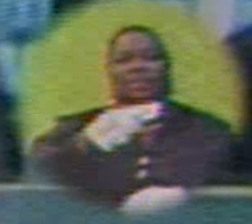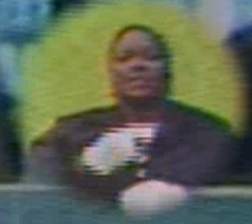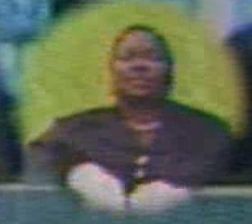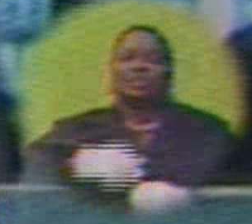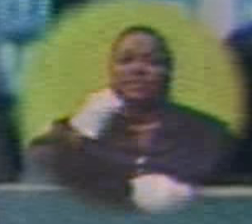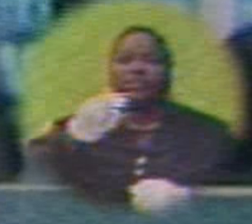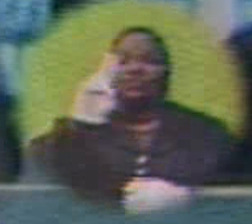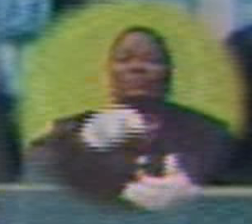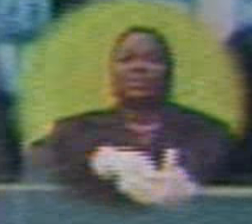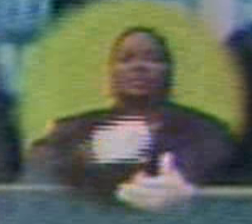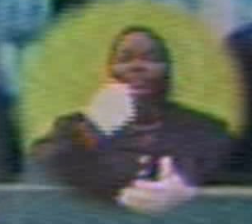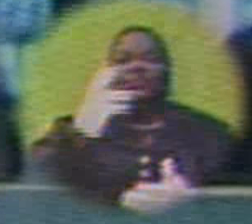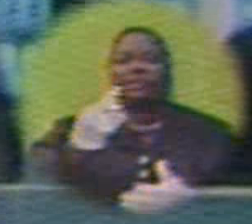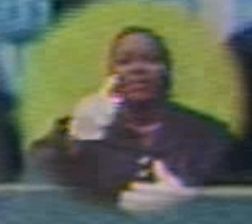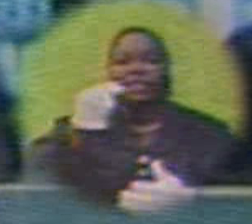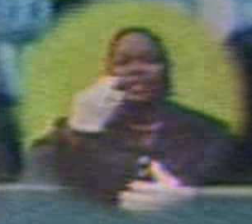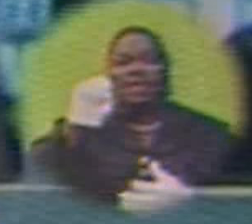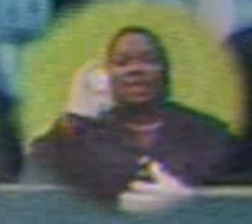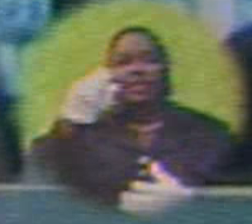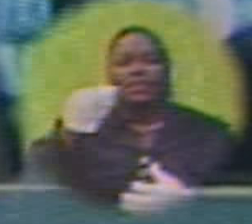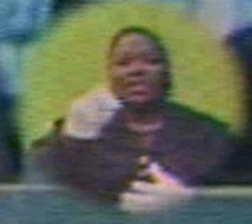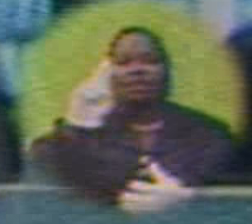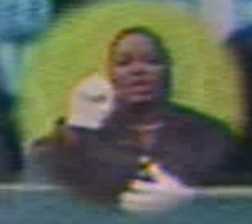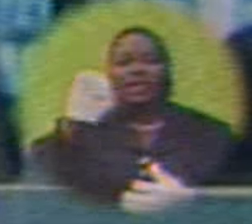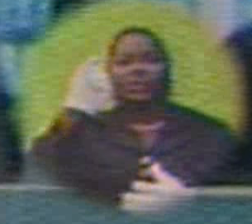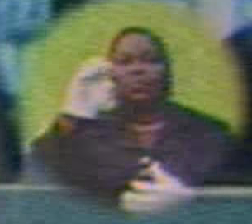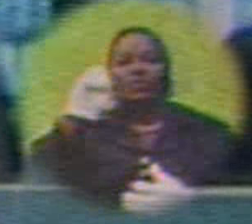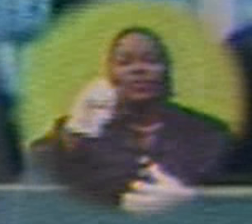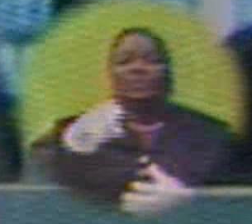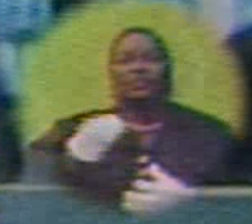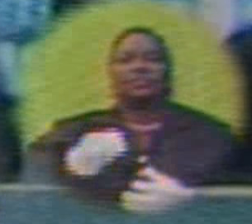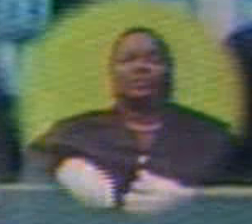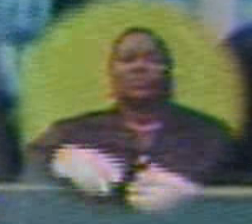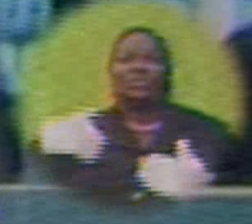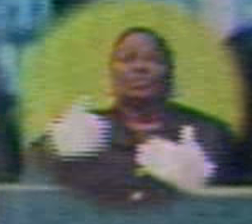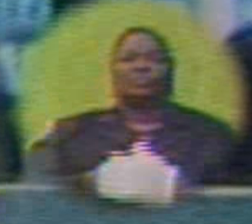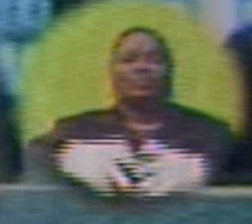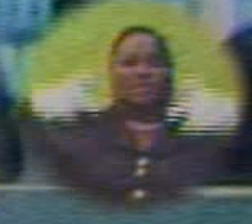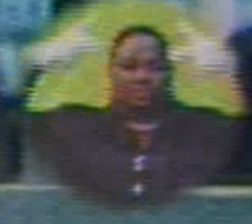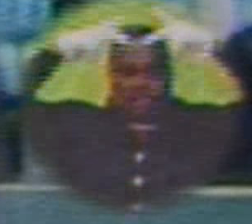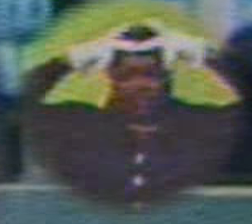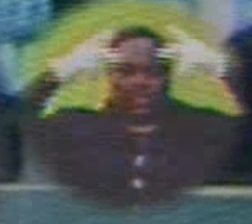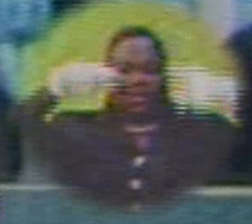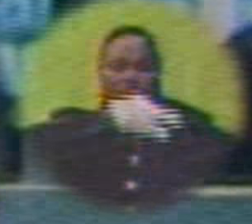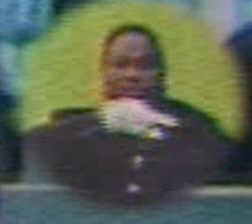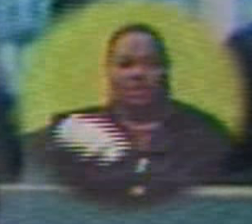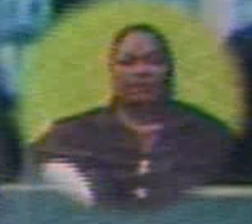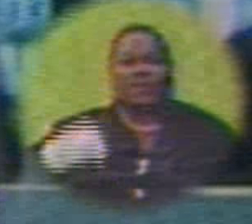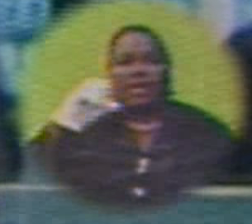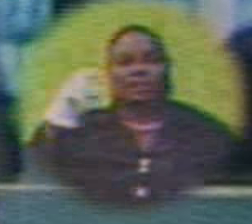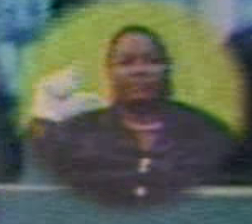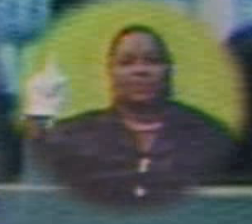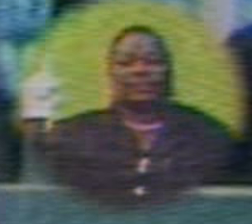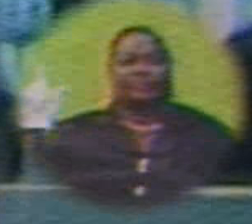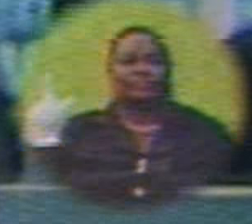a 2012 Kia Rio, compliments Honey Motors to the newly crowned Queen of Carnival, Renee LaRonde. Other prizes will